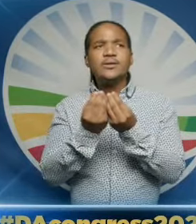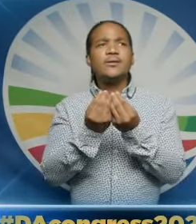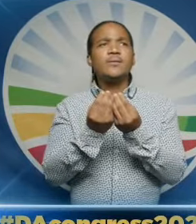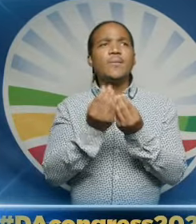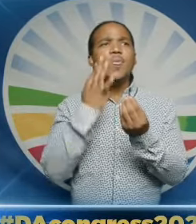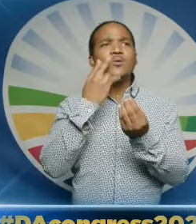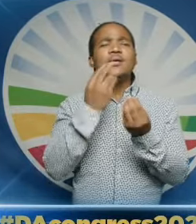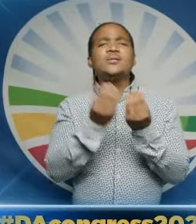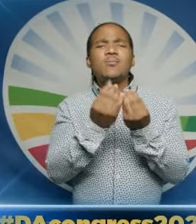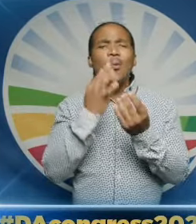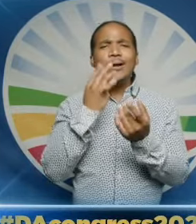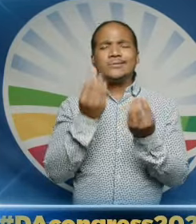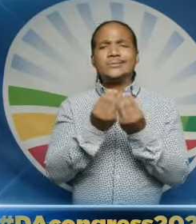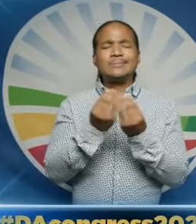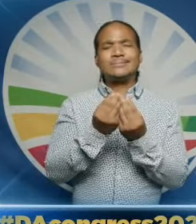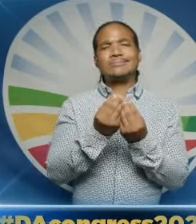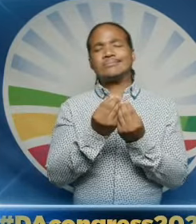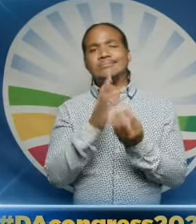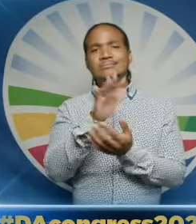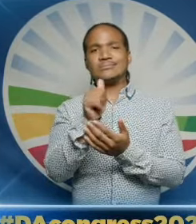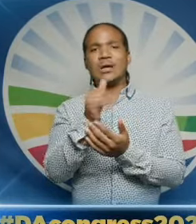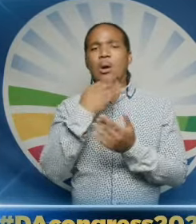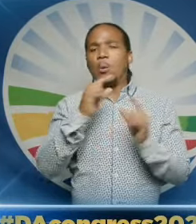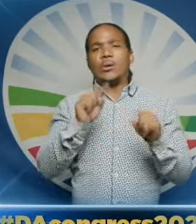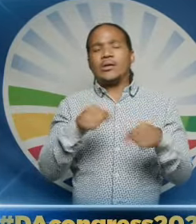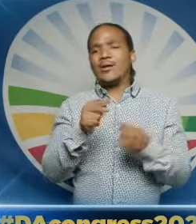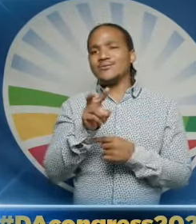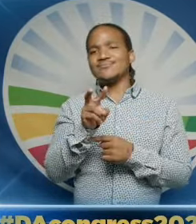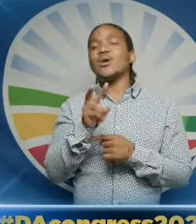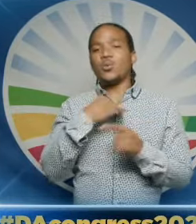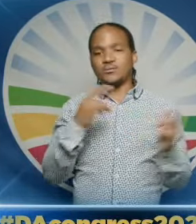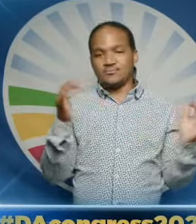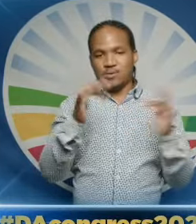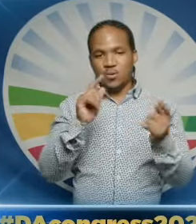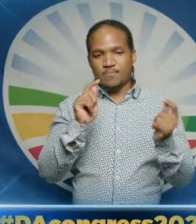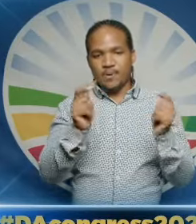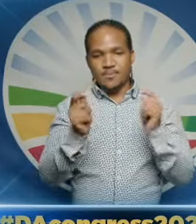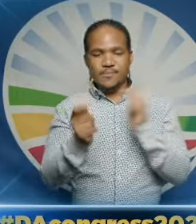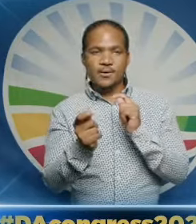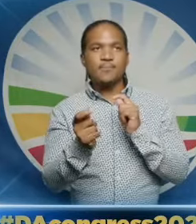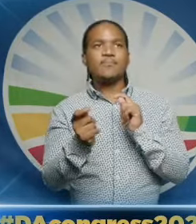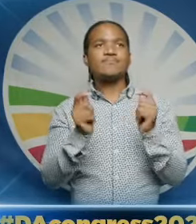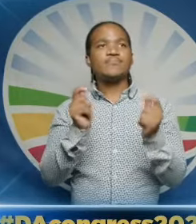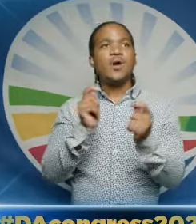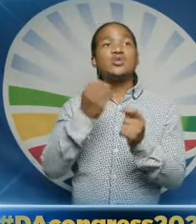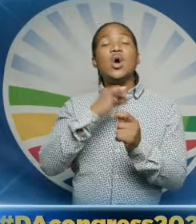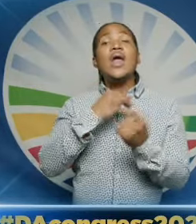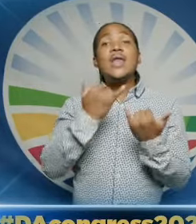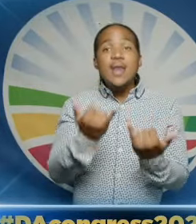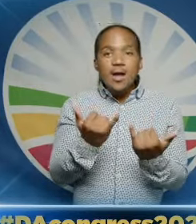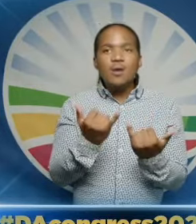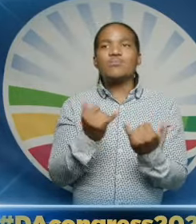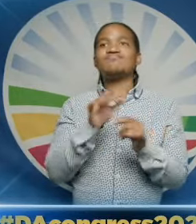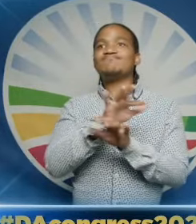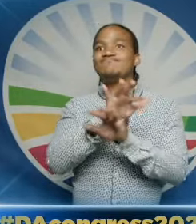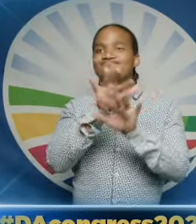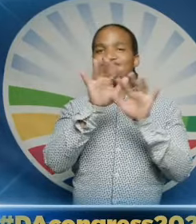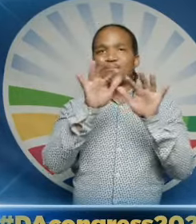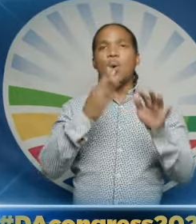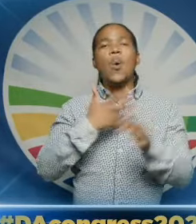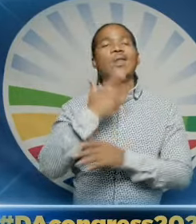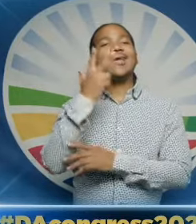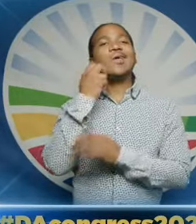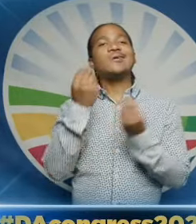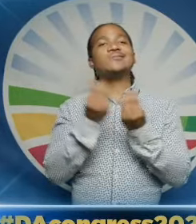in terms of the direction being translated where we govern. And I think that's where people want to hear it here and hear it